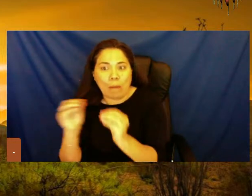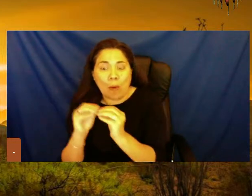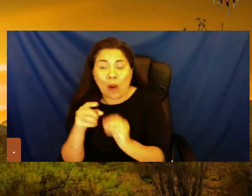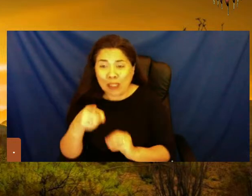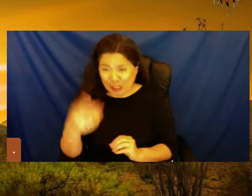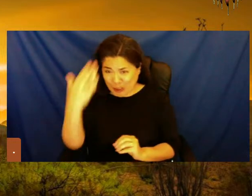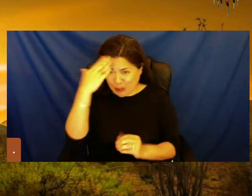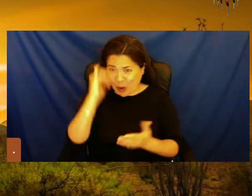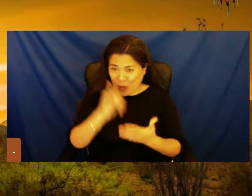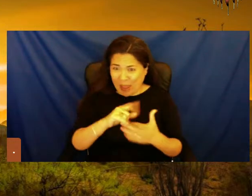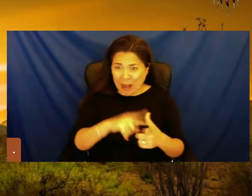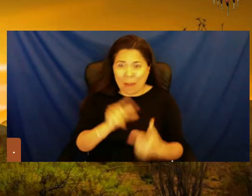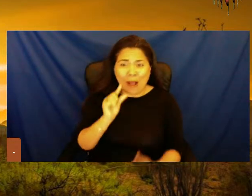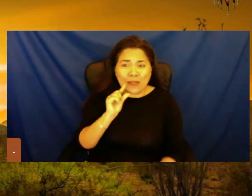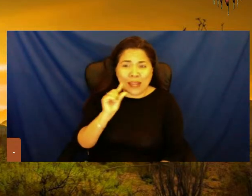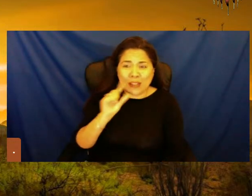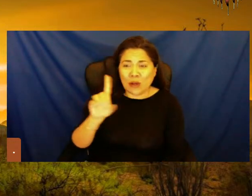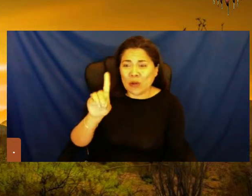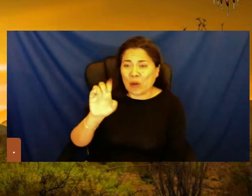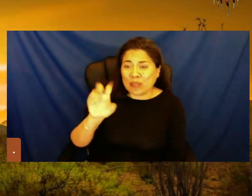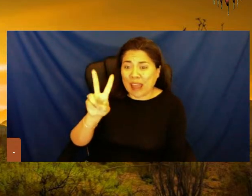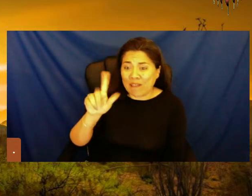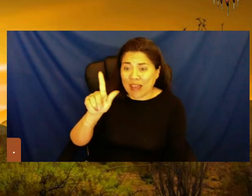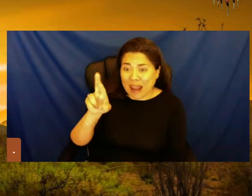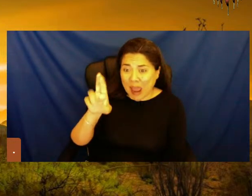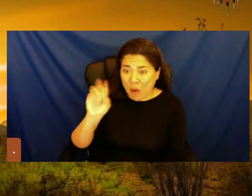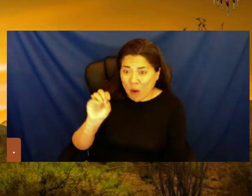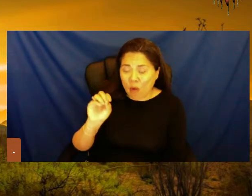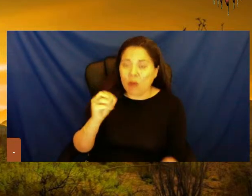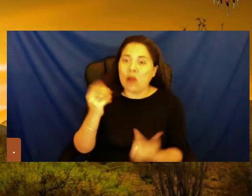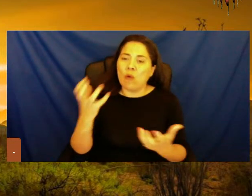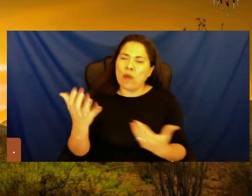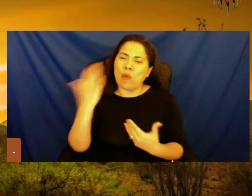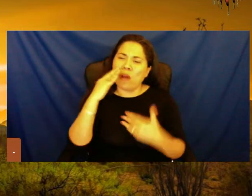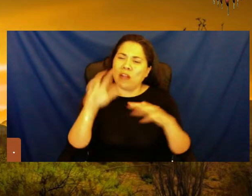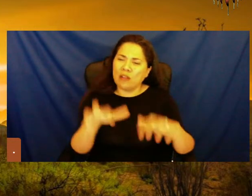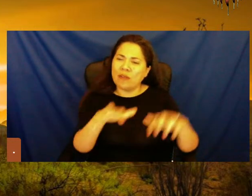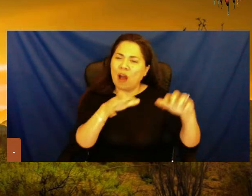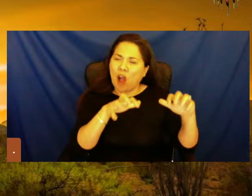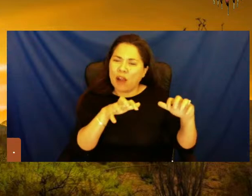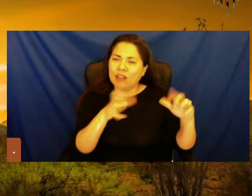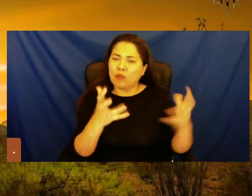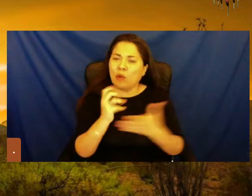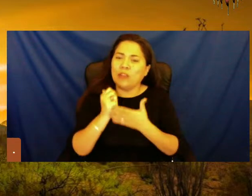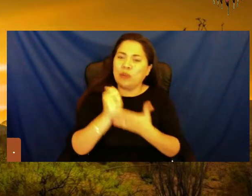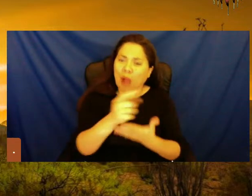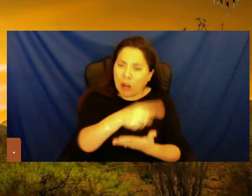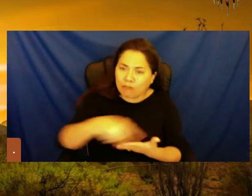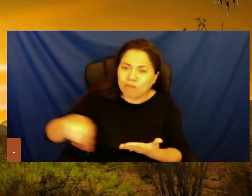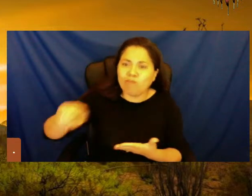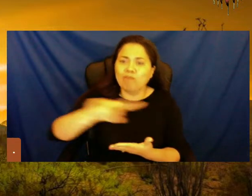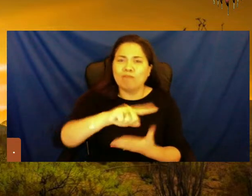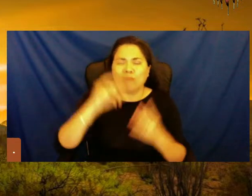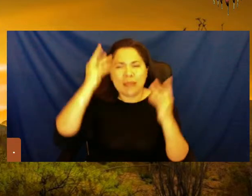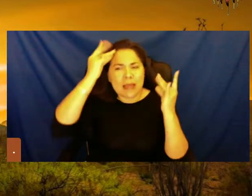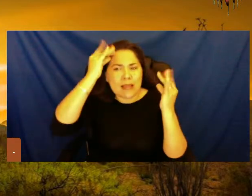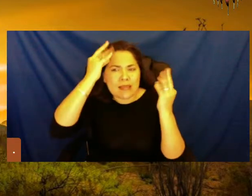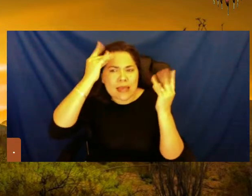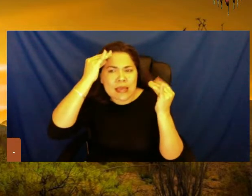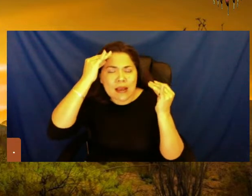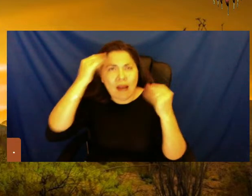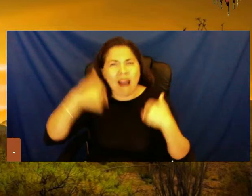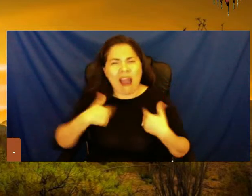Mission San Antonio de Valero? So part of what we're wanting the audience to get out of this event is to think about, if you already